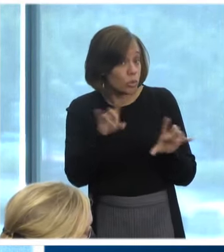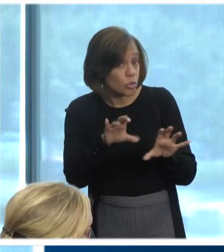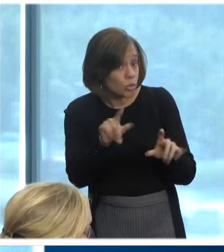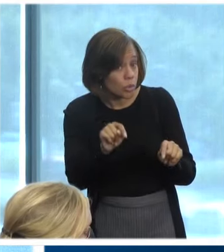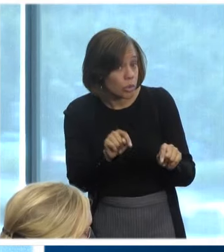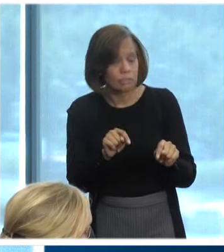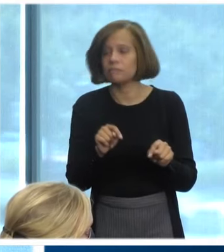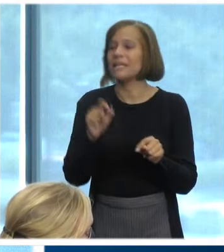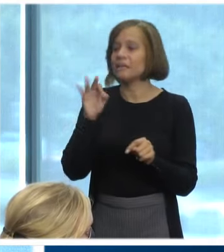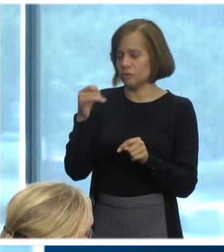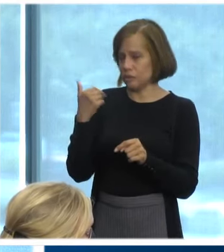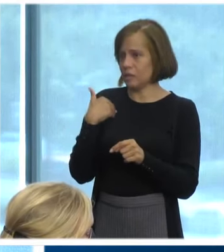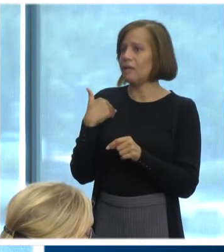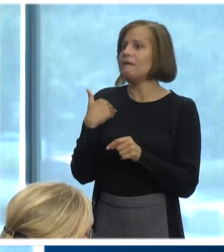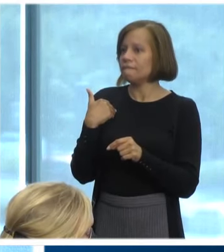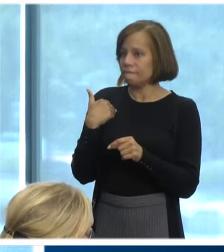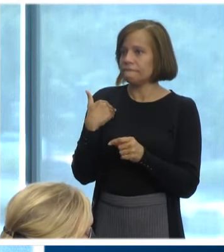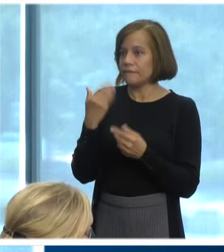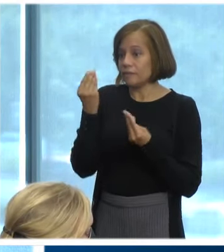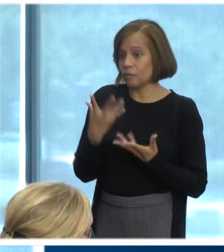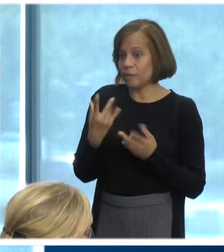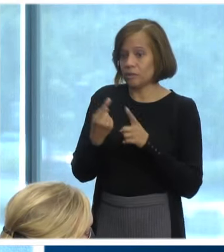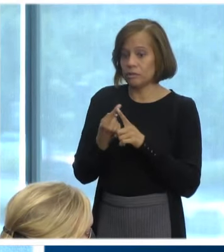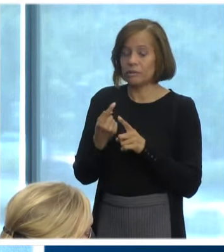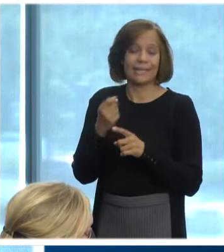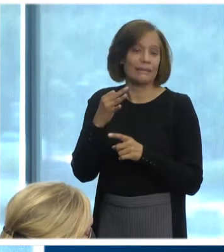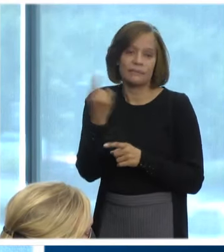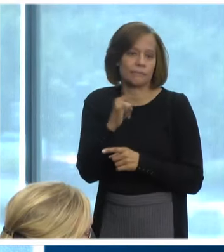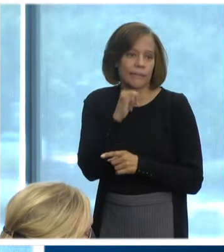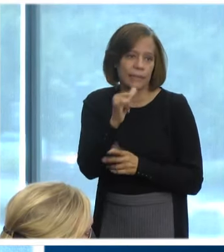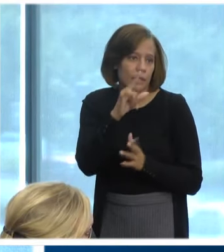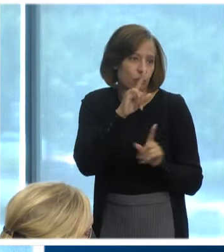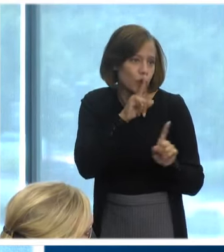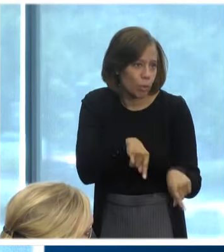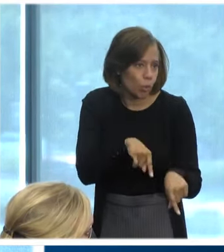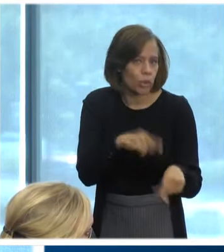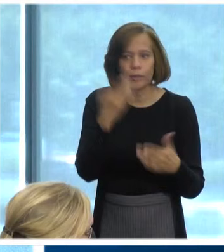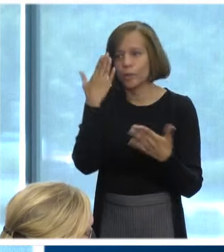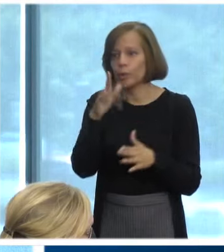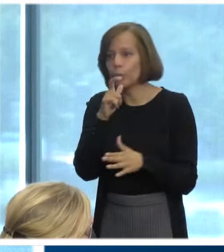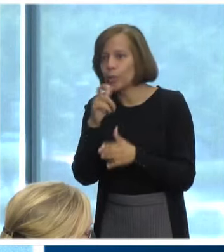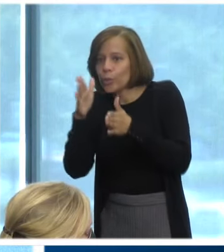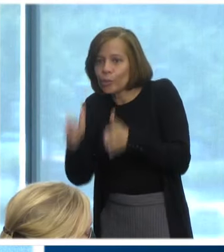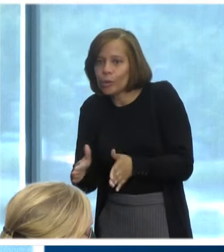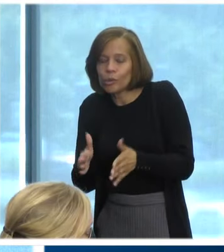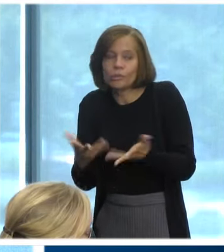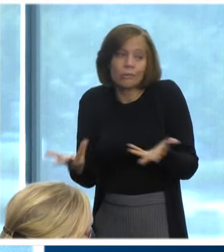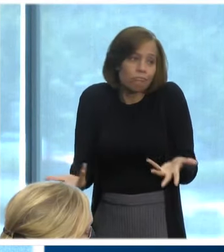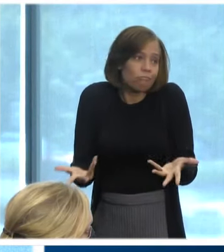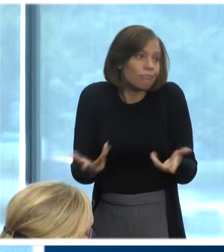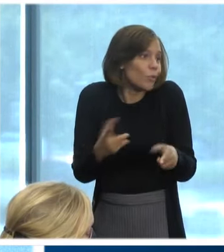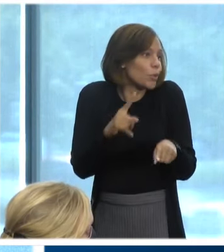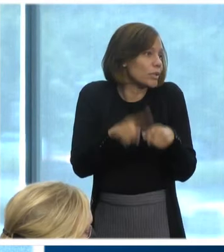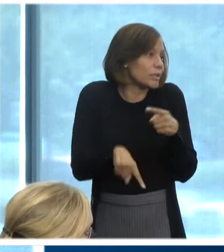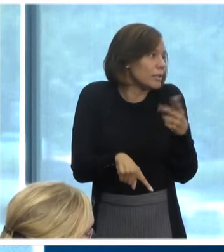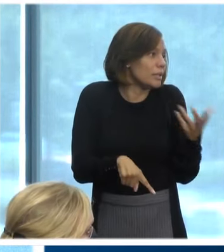that provided, again, if someone did not report and we don't have any information on who the individual is, we don't have anyone